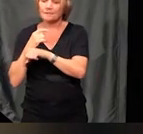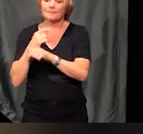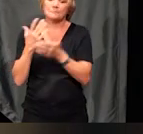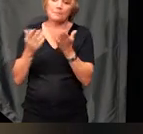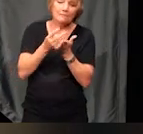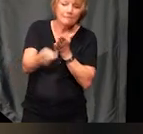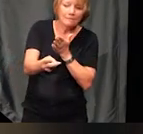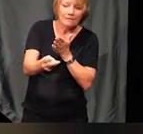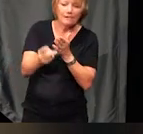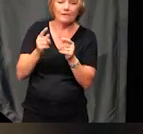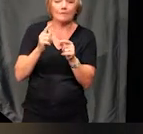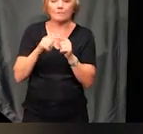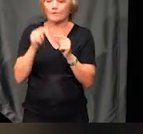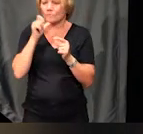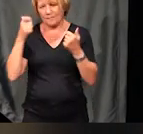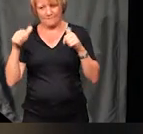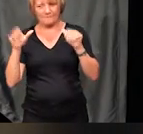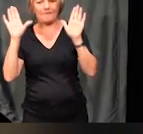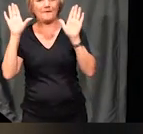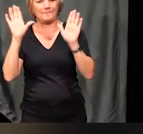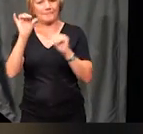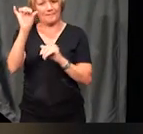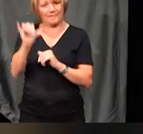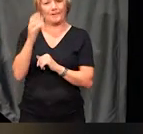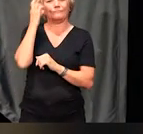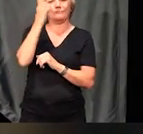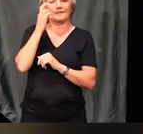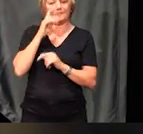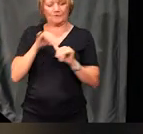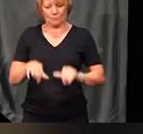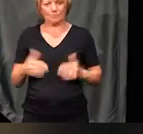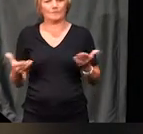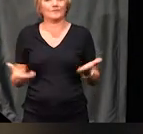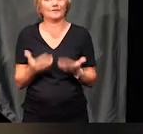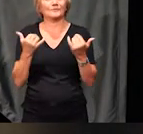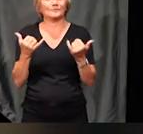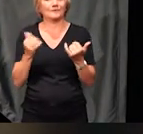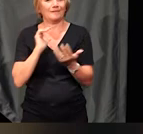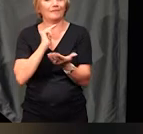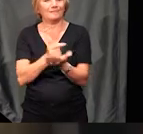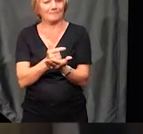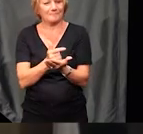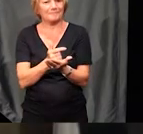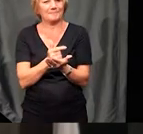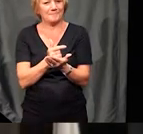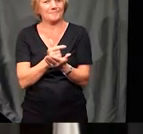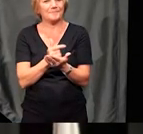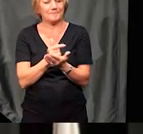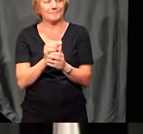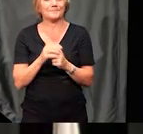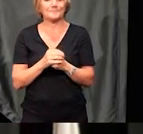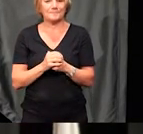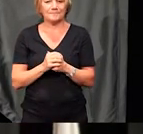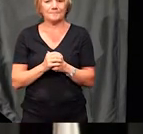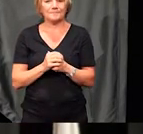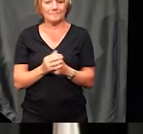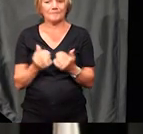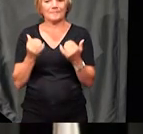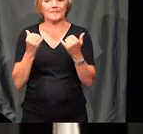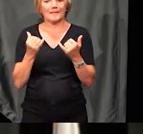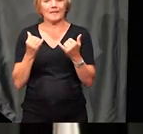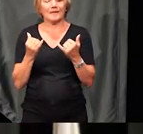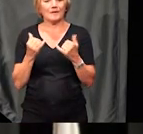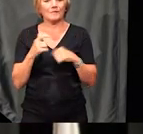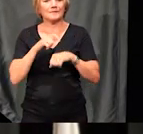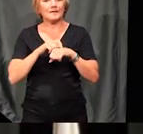even failed, but you didn't give up, and for that reason, you are here today, graduating. Now, it's time